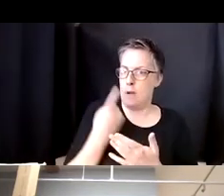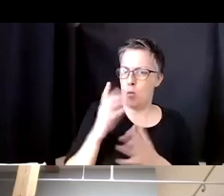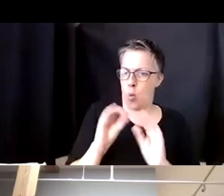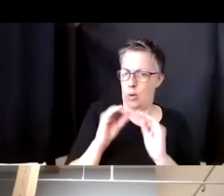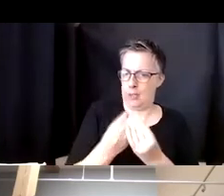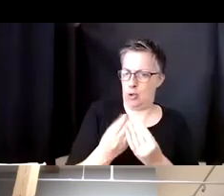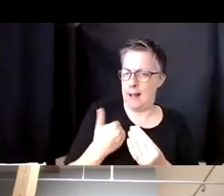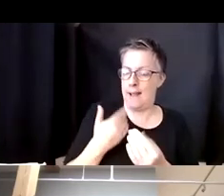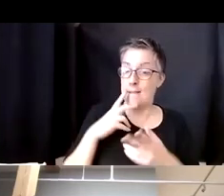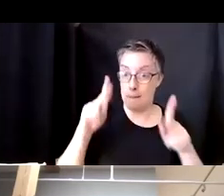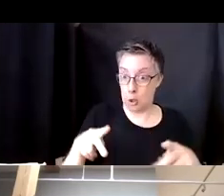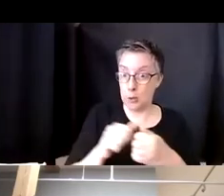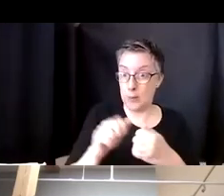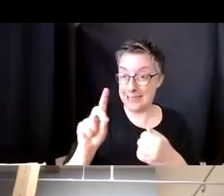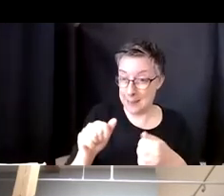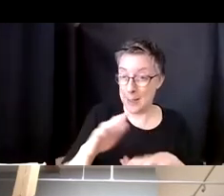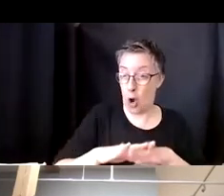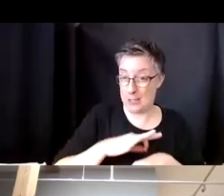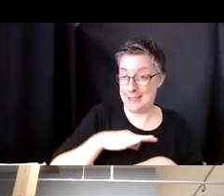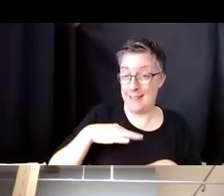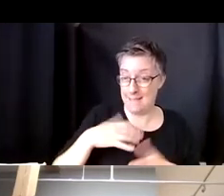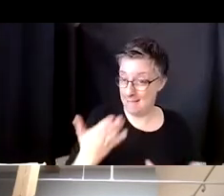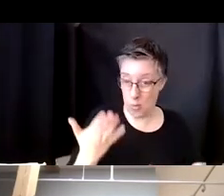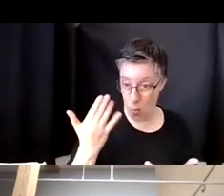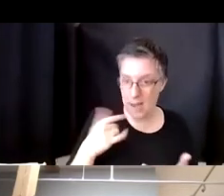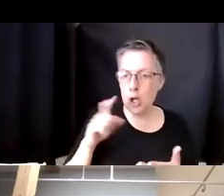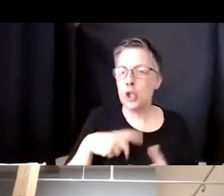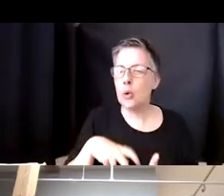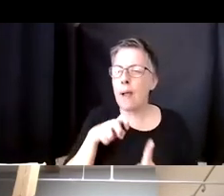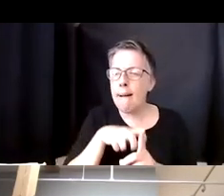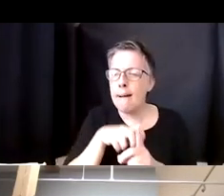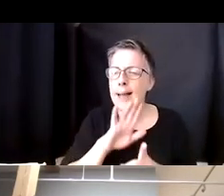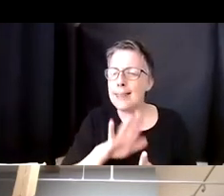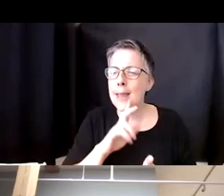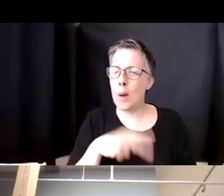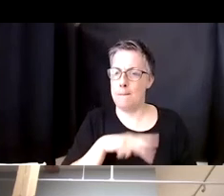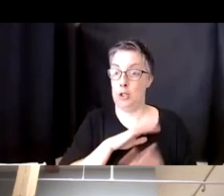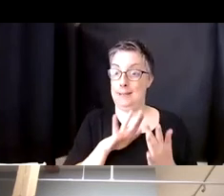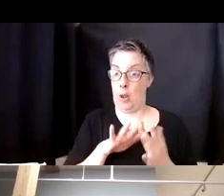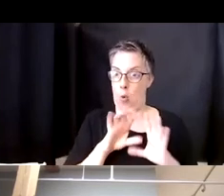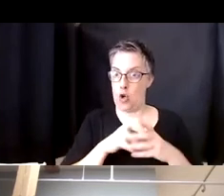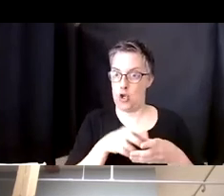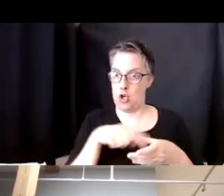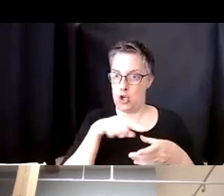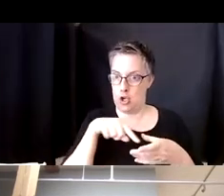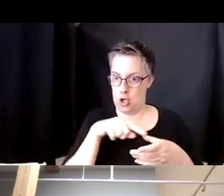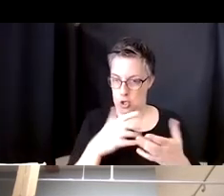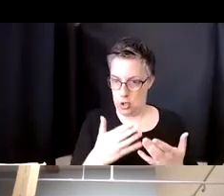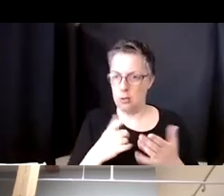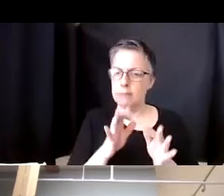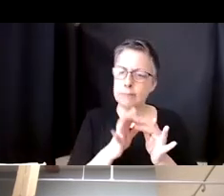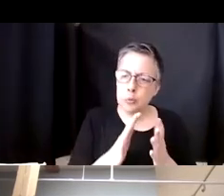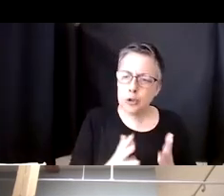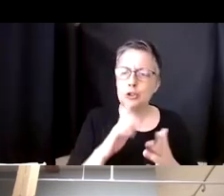have a person with a disability on staff is that you're able to tap into their personal network of interpreters